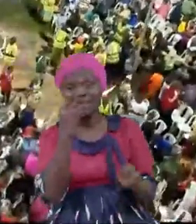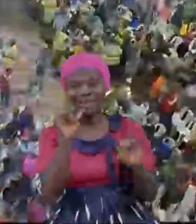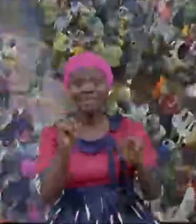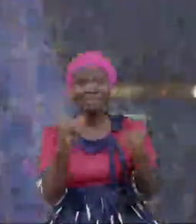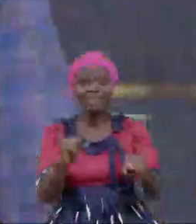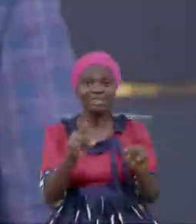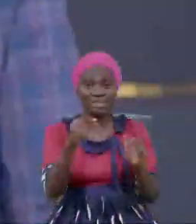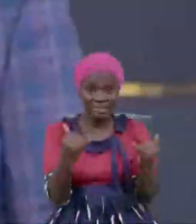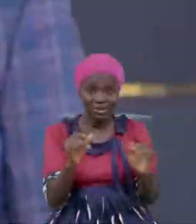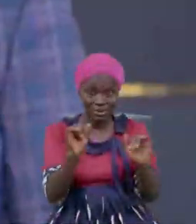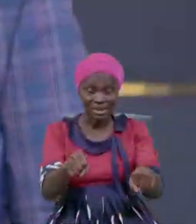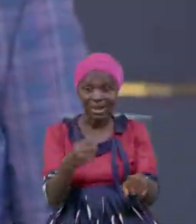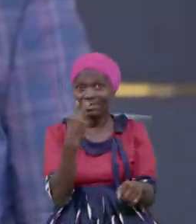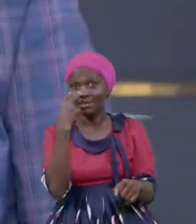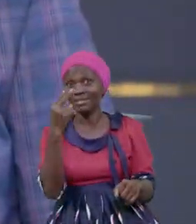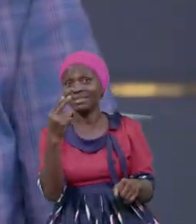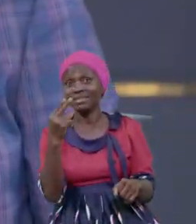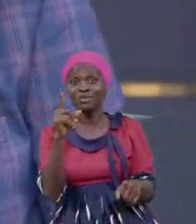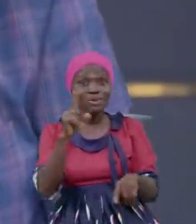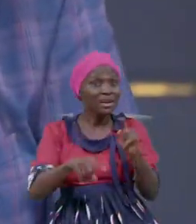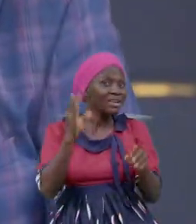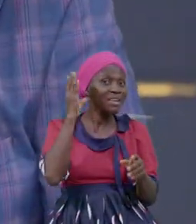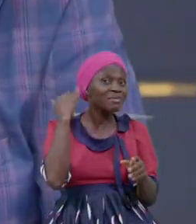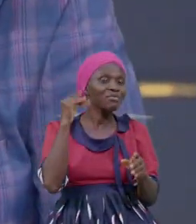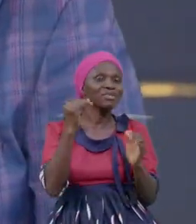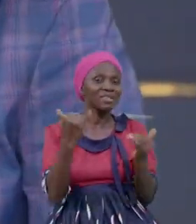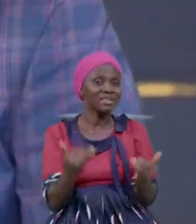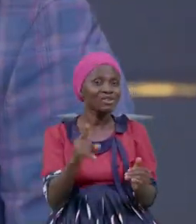hear. Now you can hear. Check up